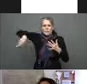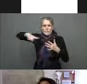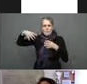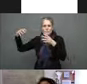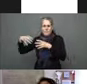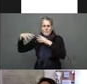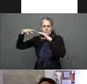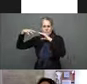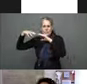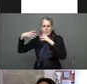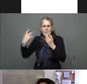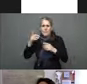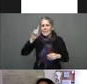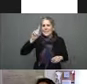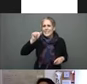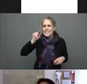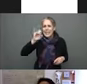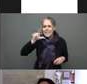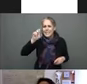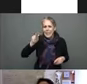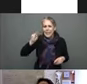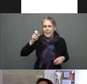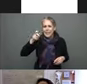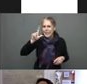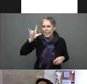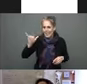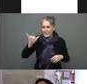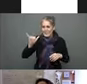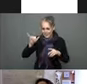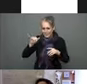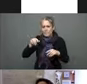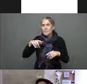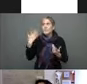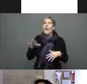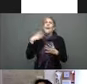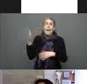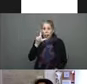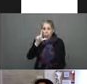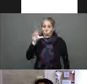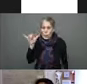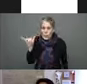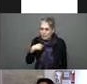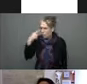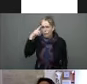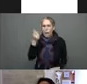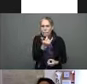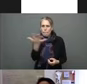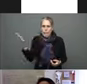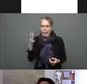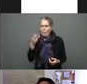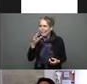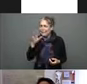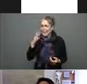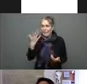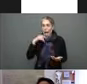and Danielle Negley, who is also here, I think, uh, and Lucy, sorry, I mentioned that all the authors now.